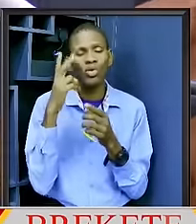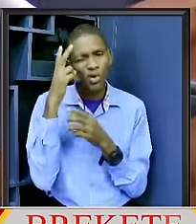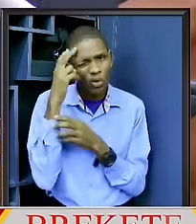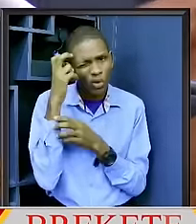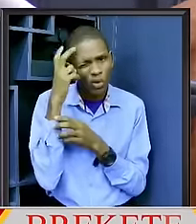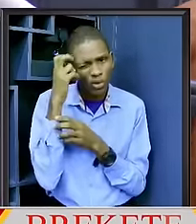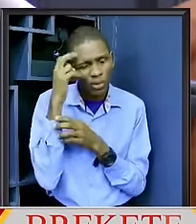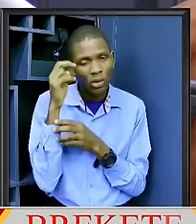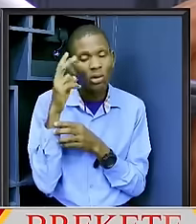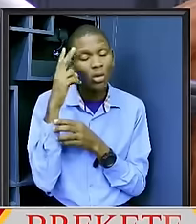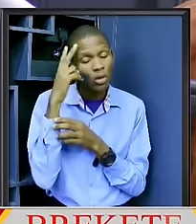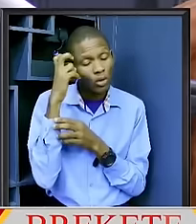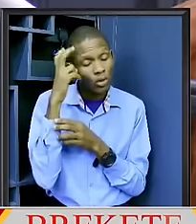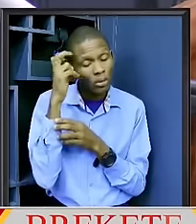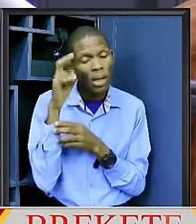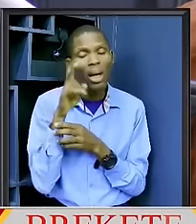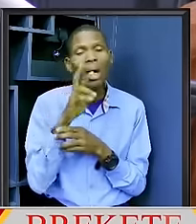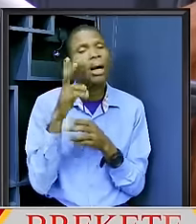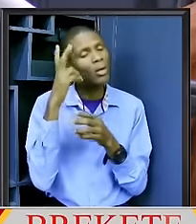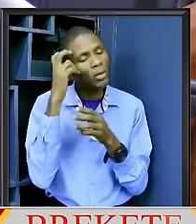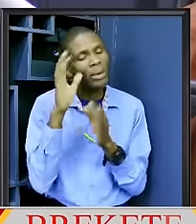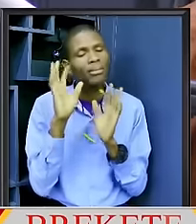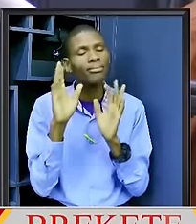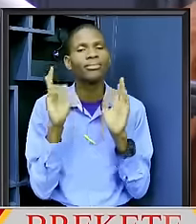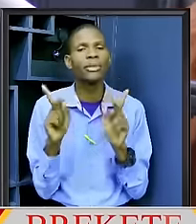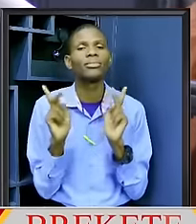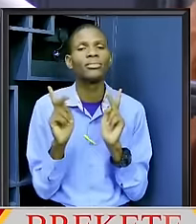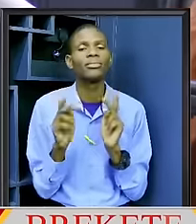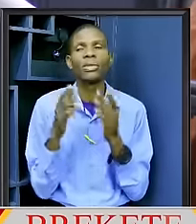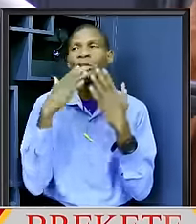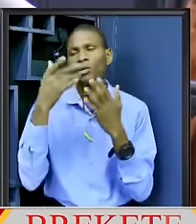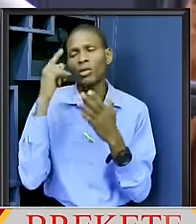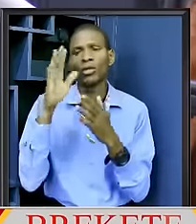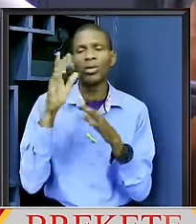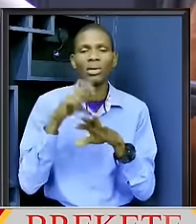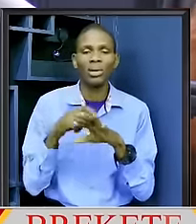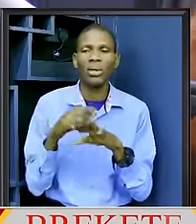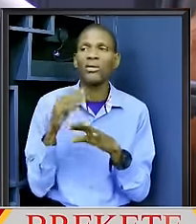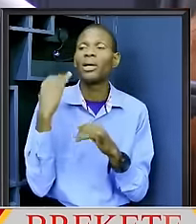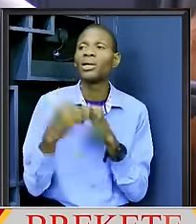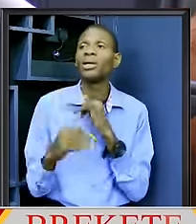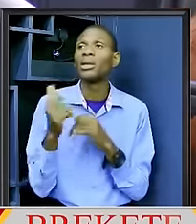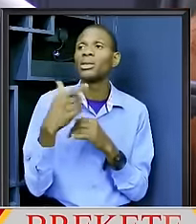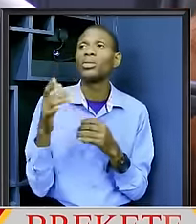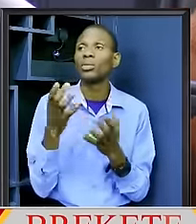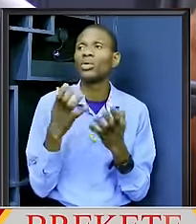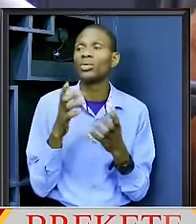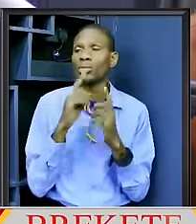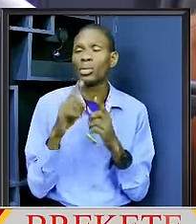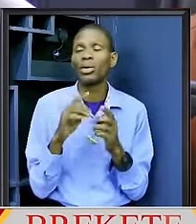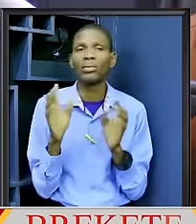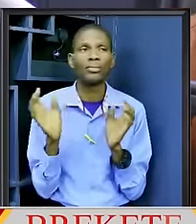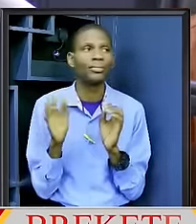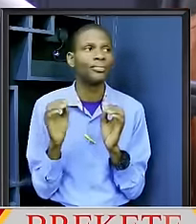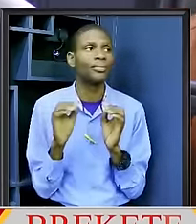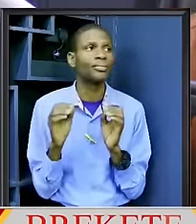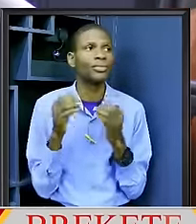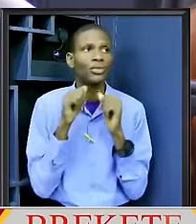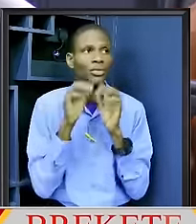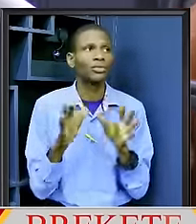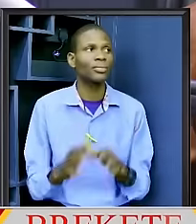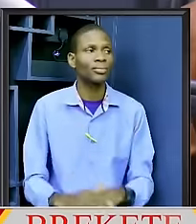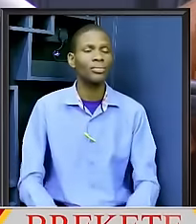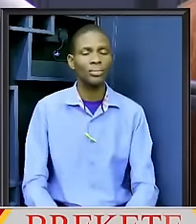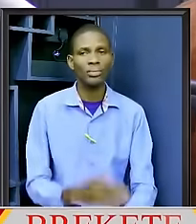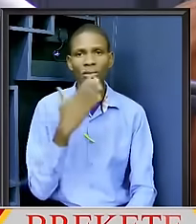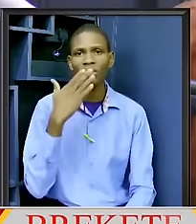suspect. Suspect na suspect. So thank you very much for your time. Finally, any other thing where you want to talk? No, sir. Eh? No, sir. Nothing.